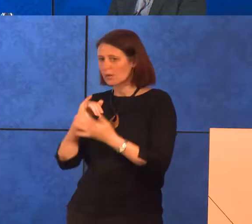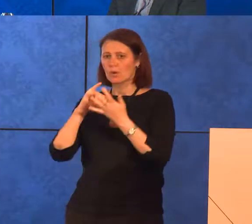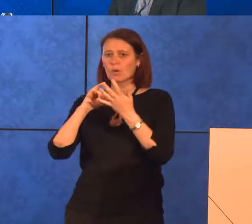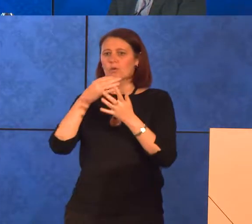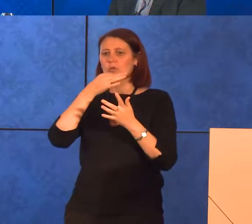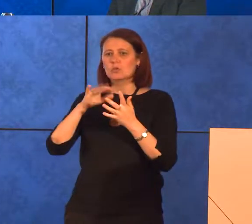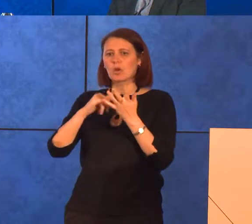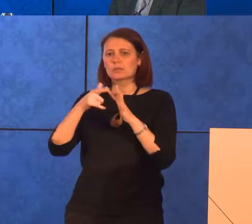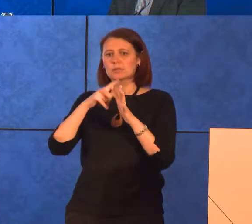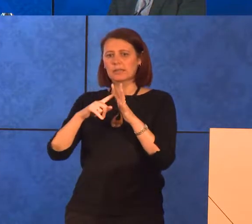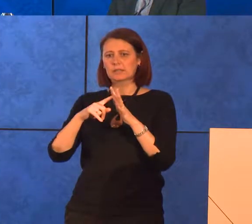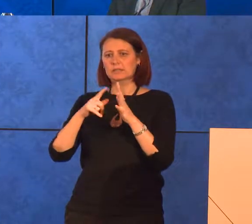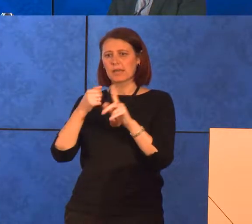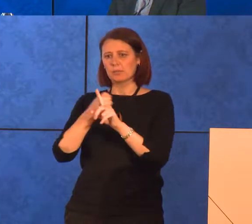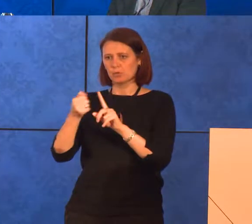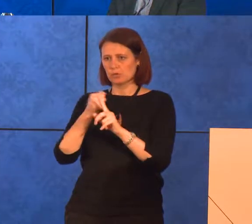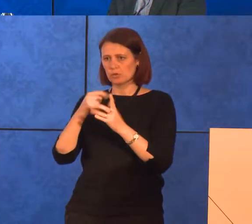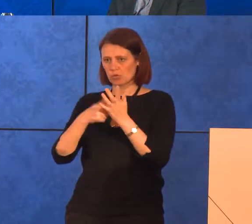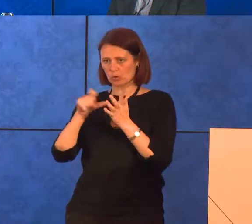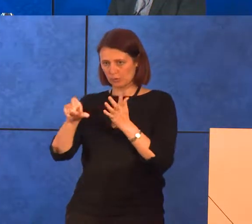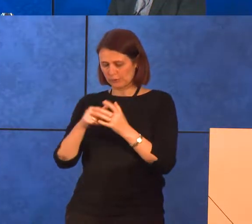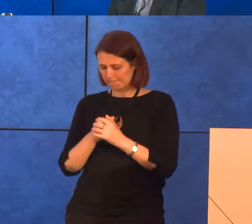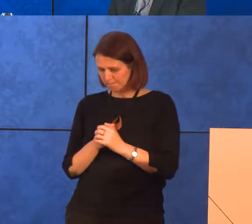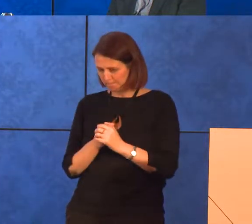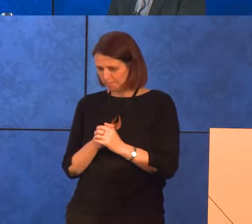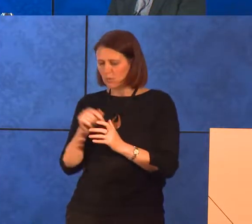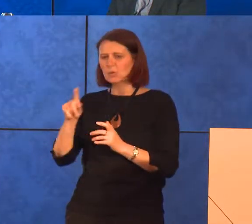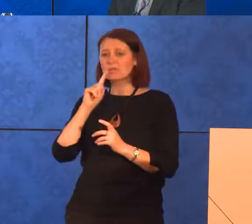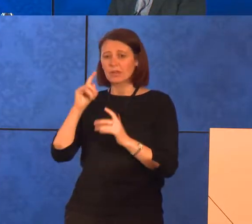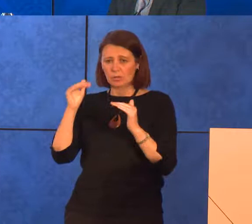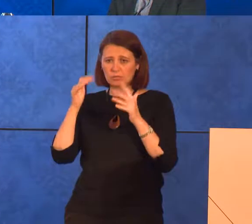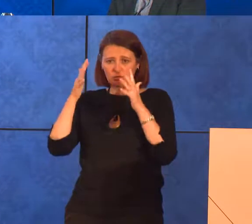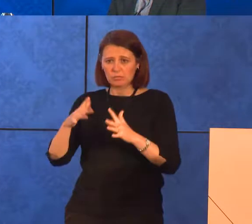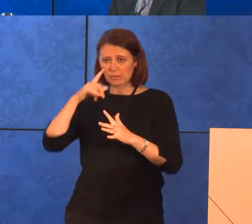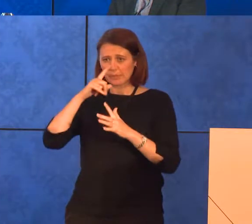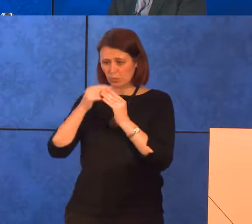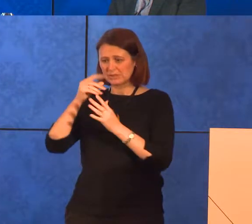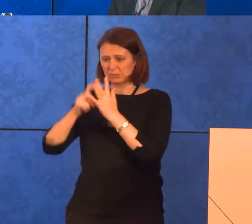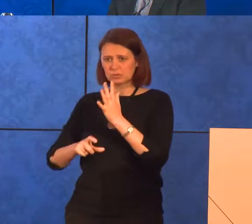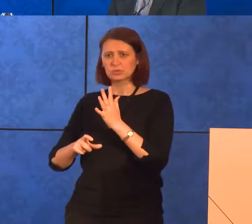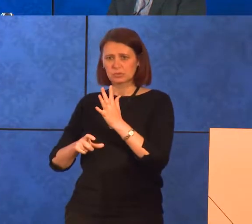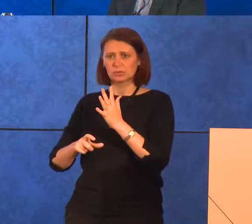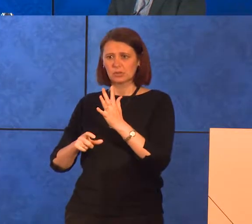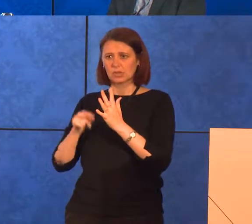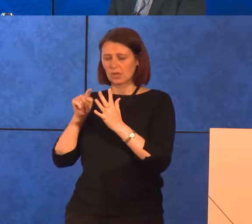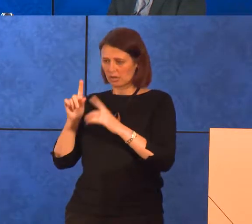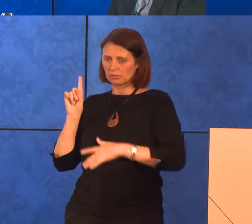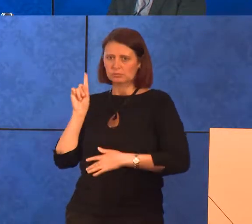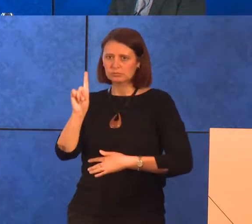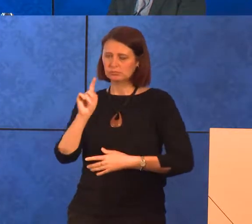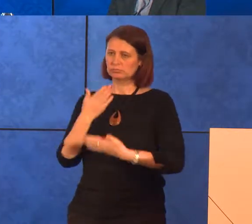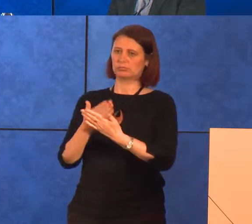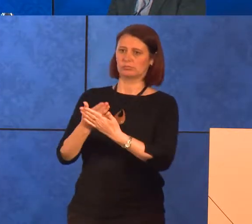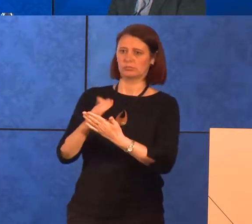Royal Commission, you mentioned before that there were a high number of people with disability who came forward. And